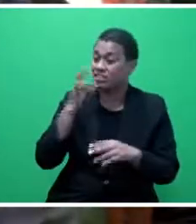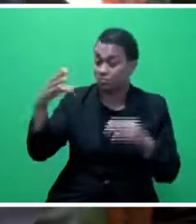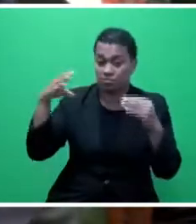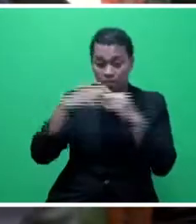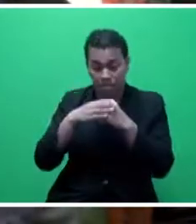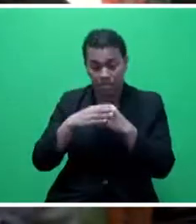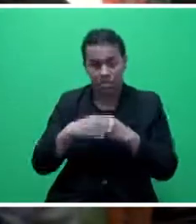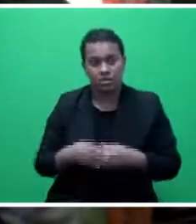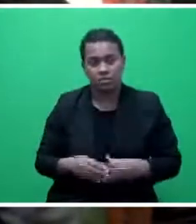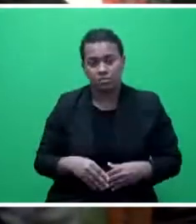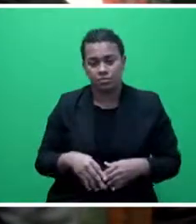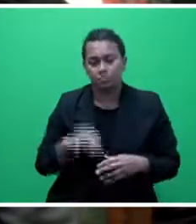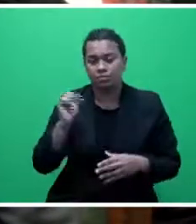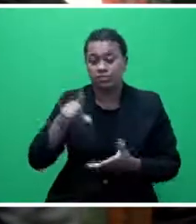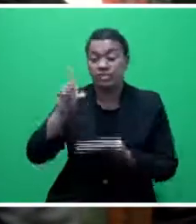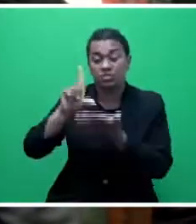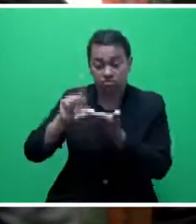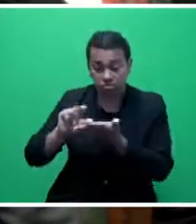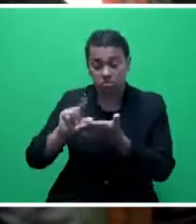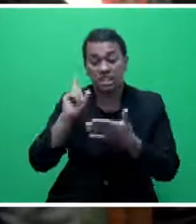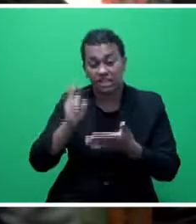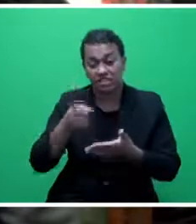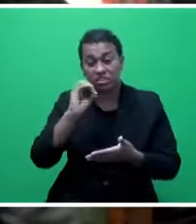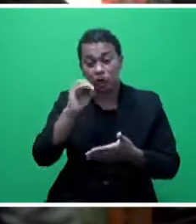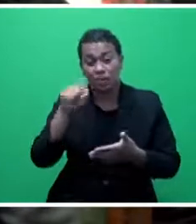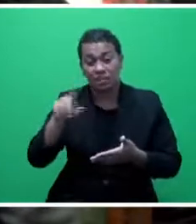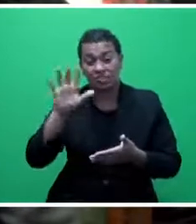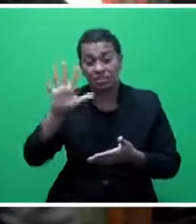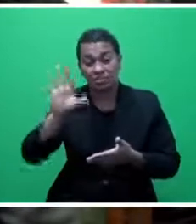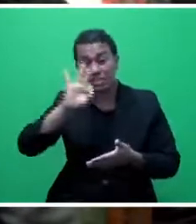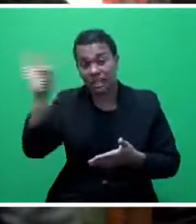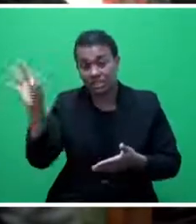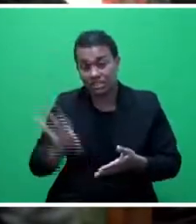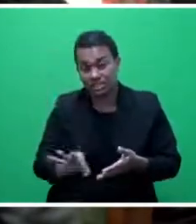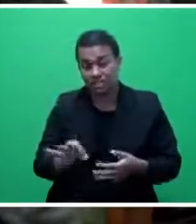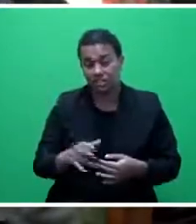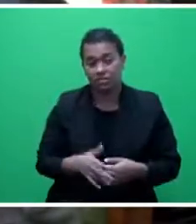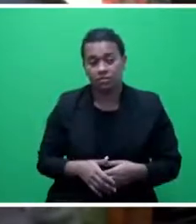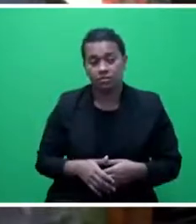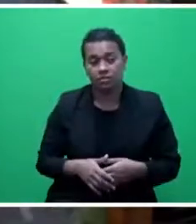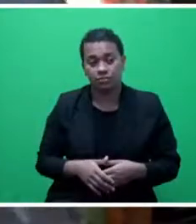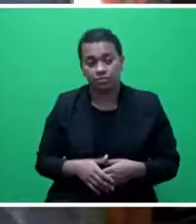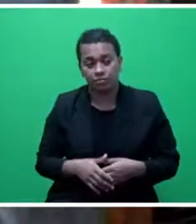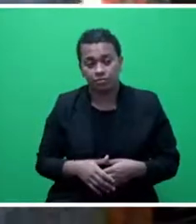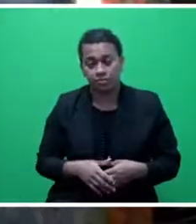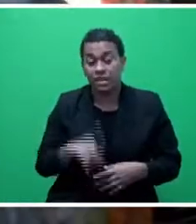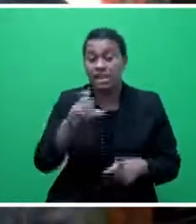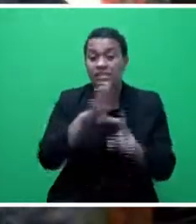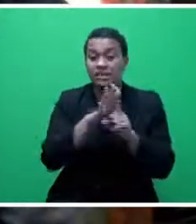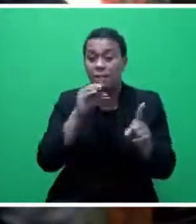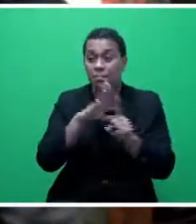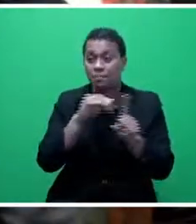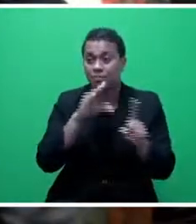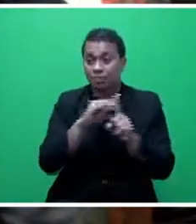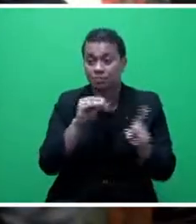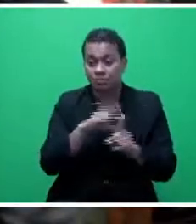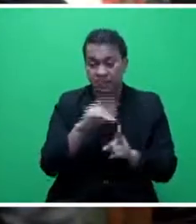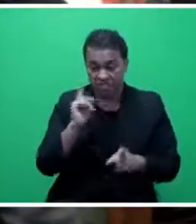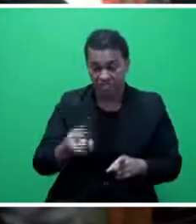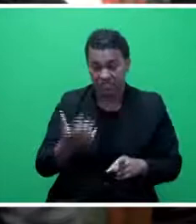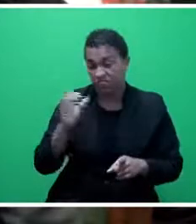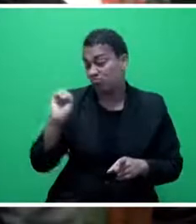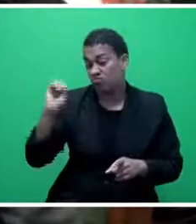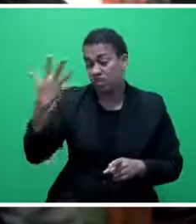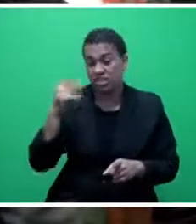certain loan facilities that the RBF lends to the banks at 1%. So, for example, there's an allocation of, they lend money